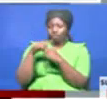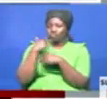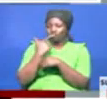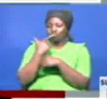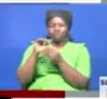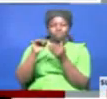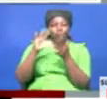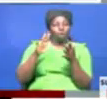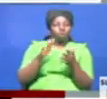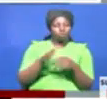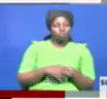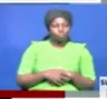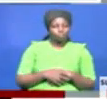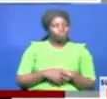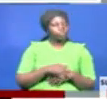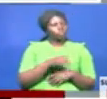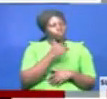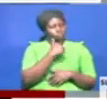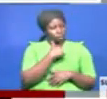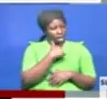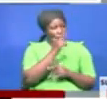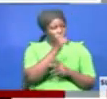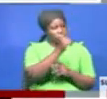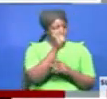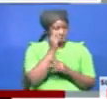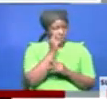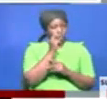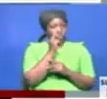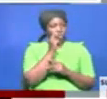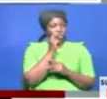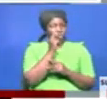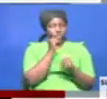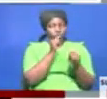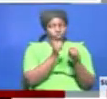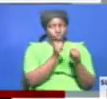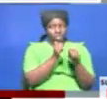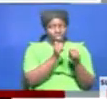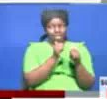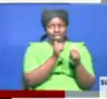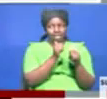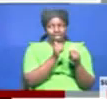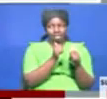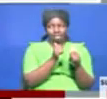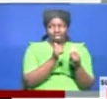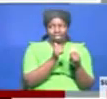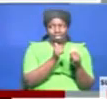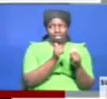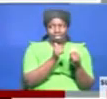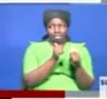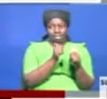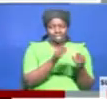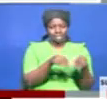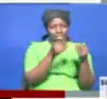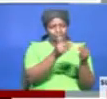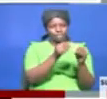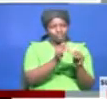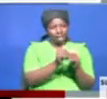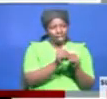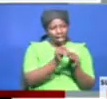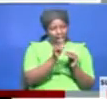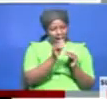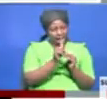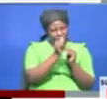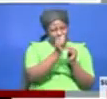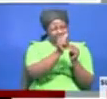Prof. Is there a provision of law that creates a guideline in the event what happened? Is